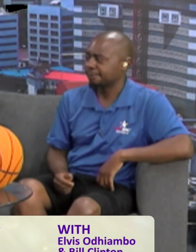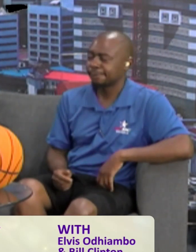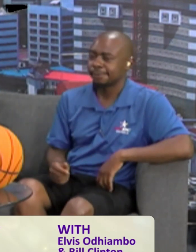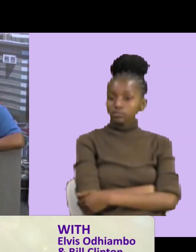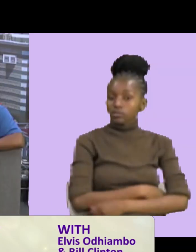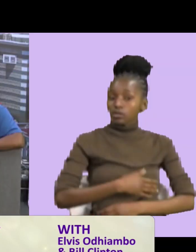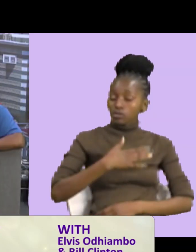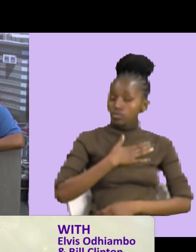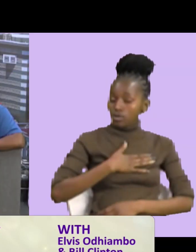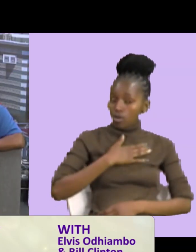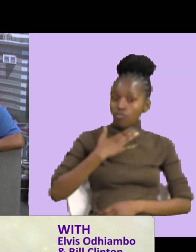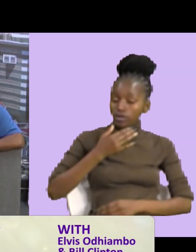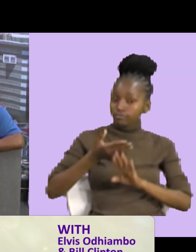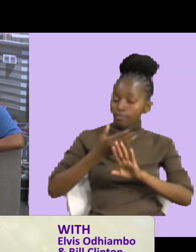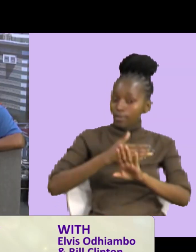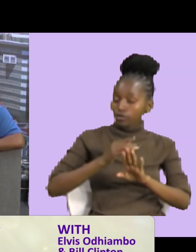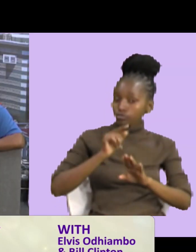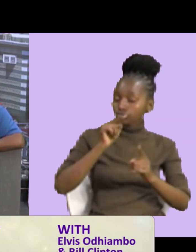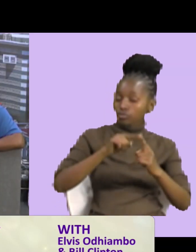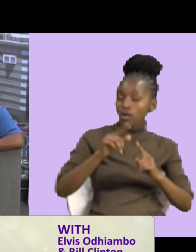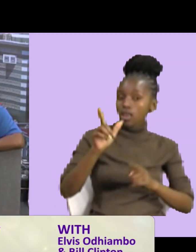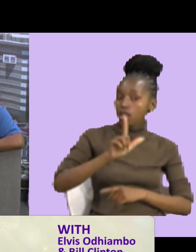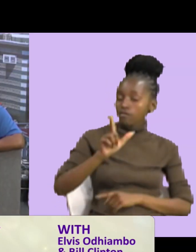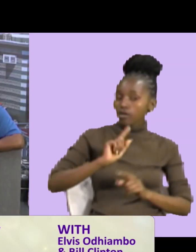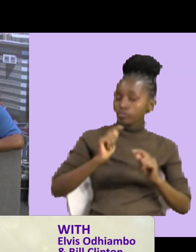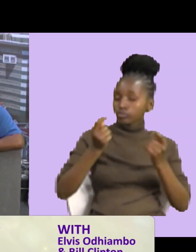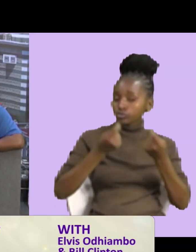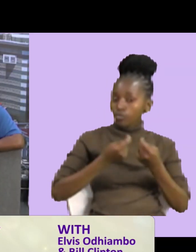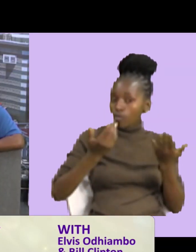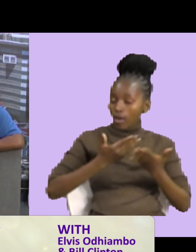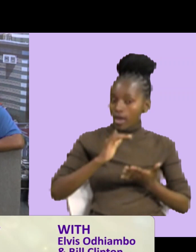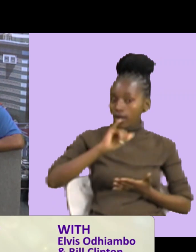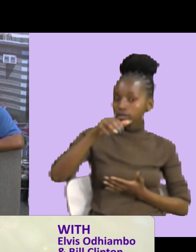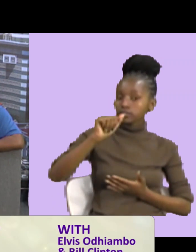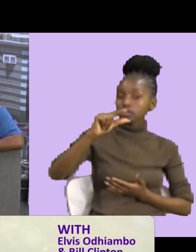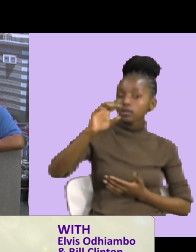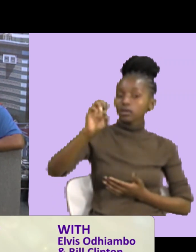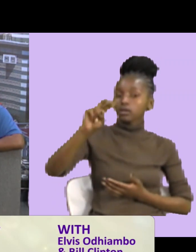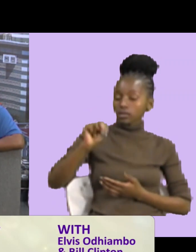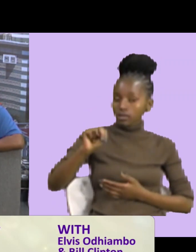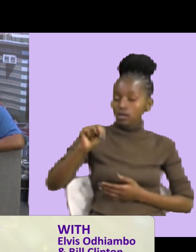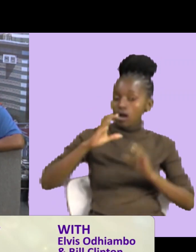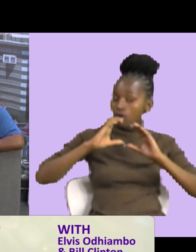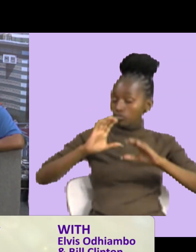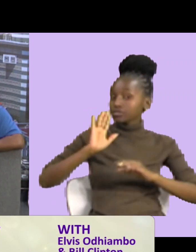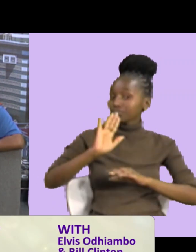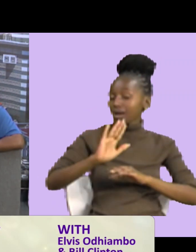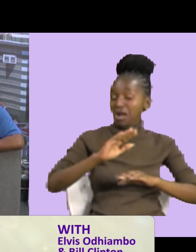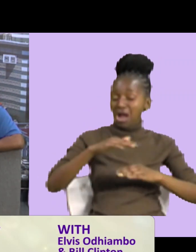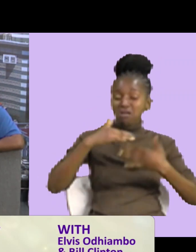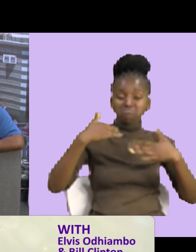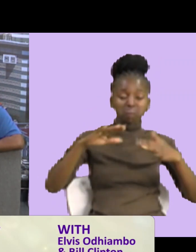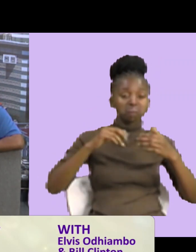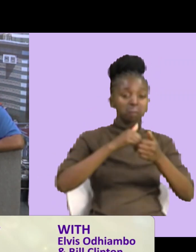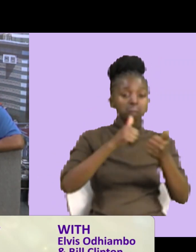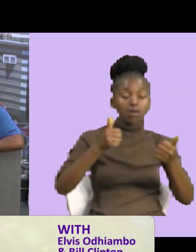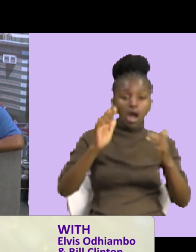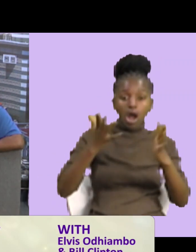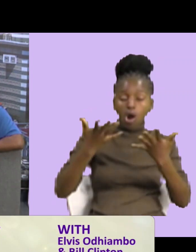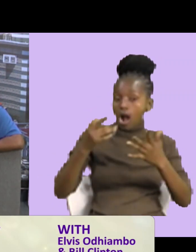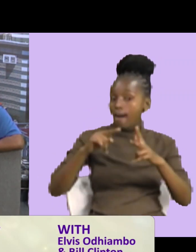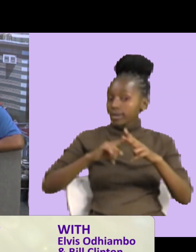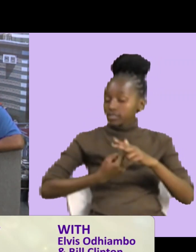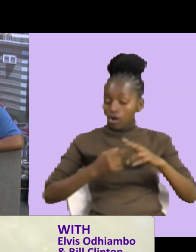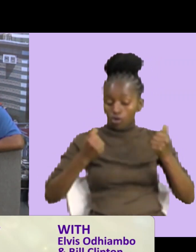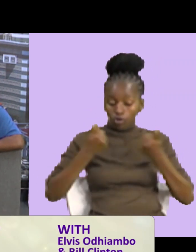back to Liverpool's team. And now Jurgen Klopp has so far done really well as far as starting the international the